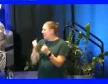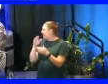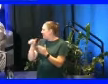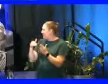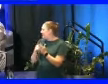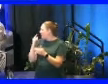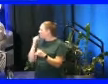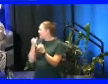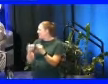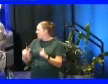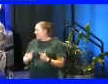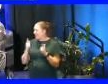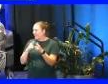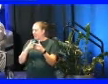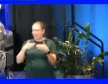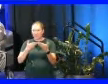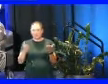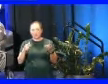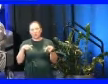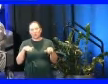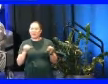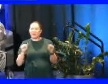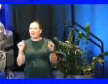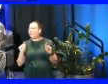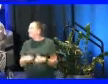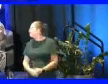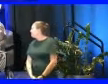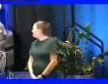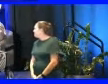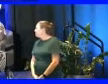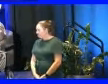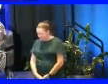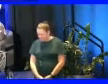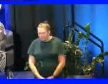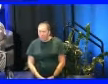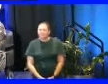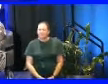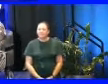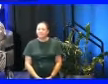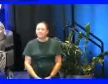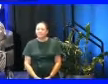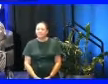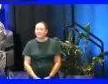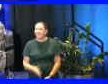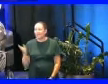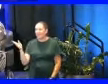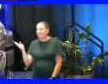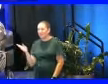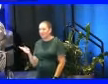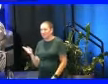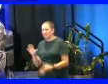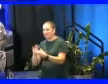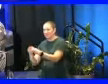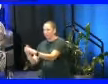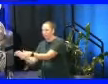Living, and then we'll open it up for some Q&A. Yes. Everyone up here, you sounded so good. It